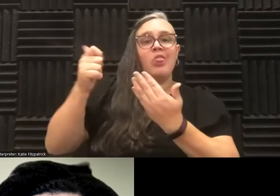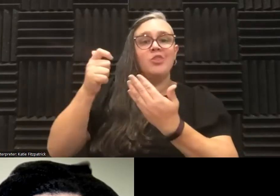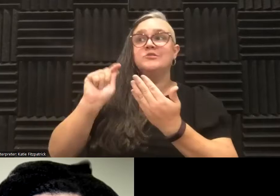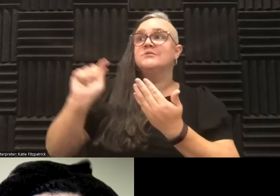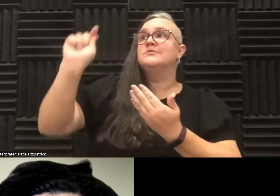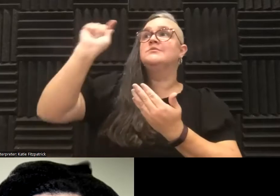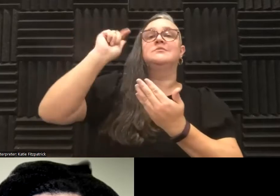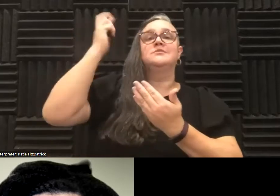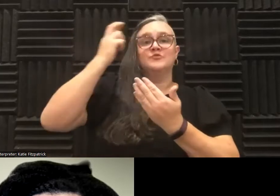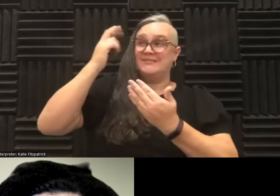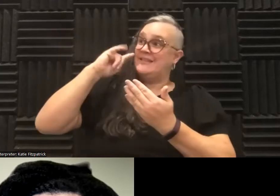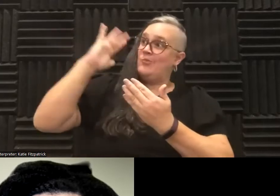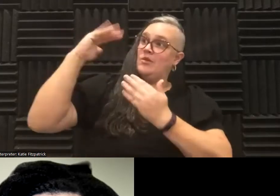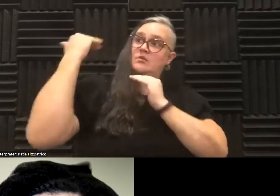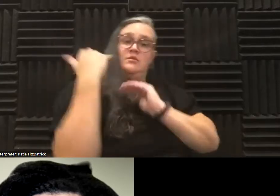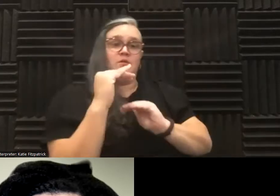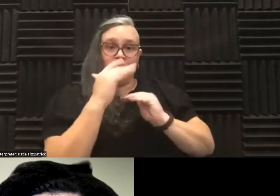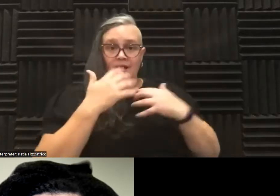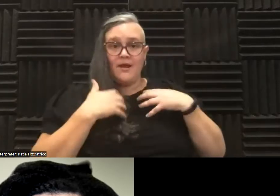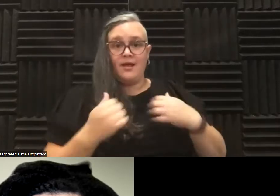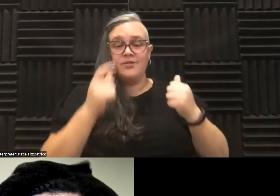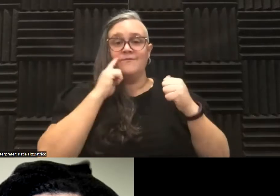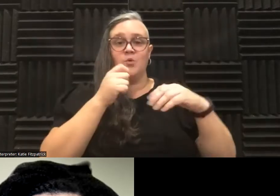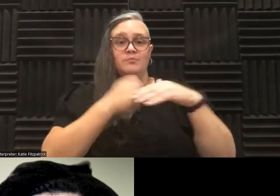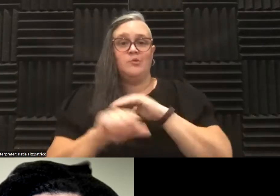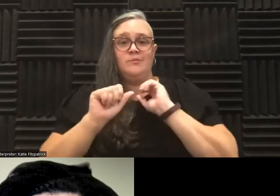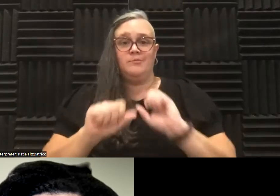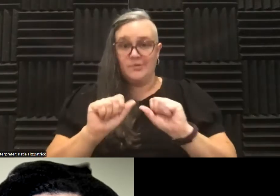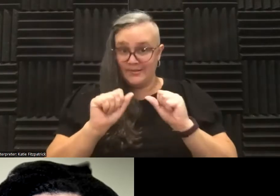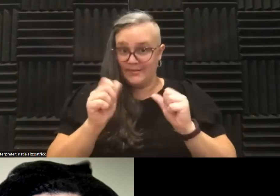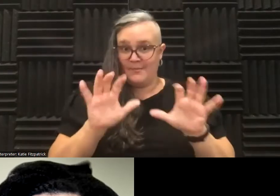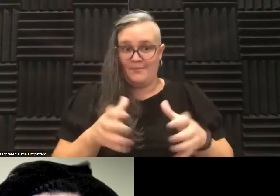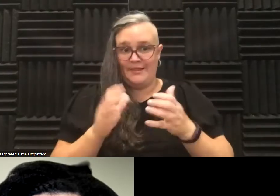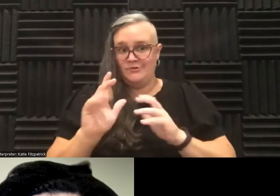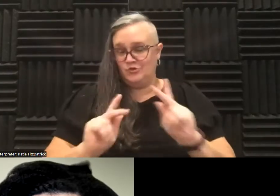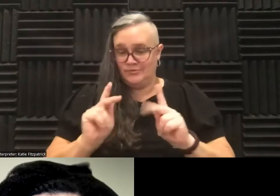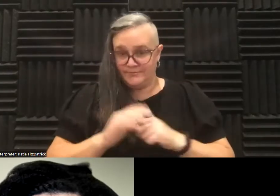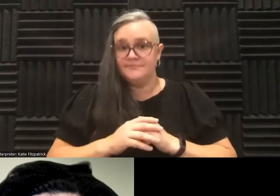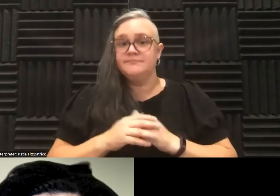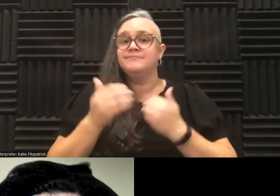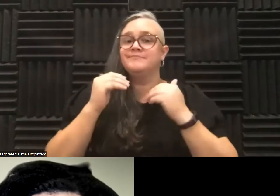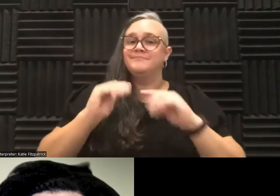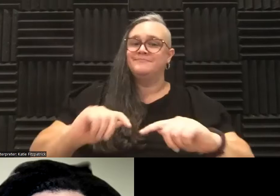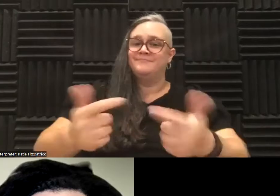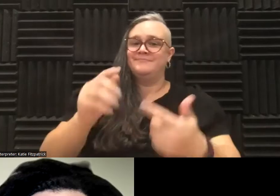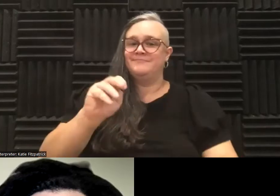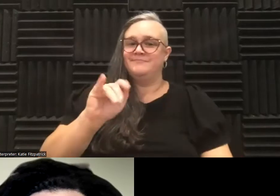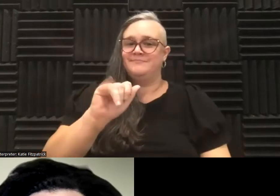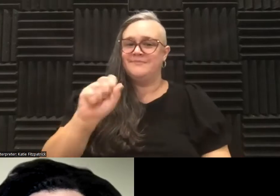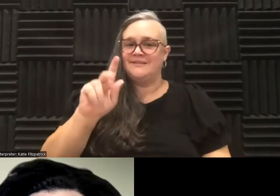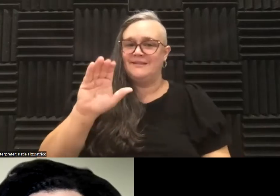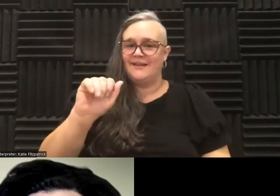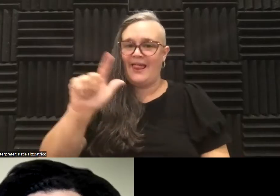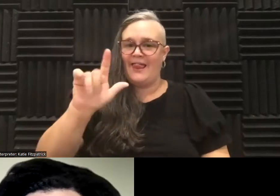and well-being of vulnerable populations. Ms. Calloway, the floor is now yours.